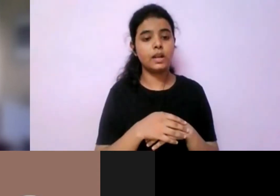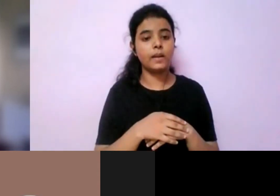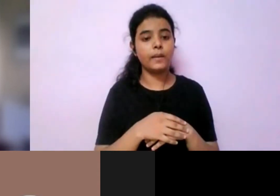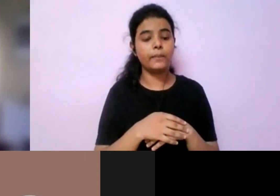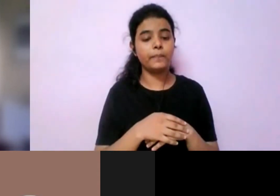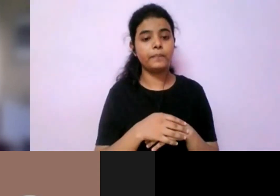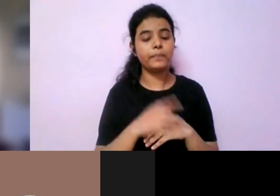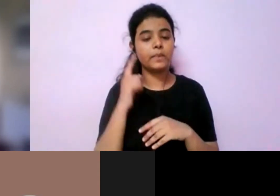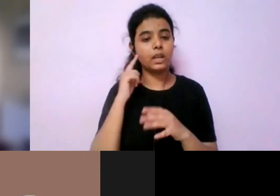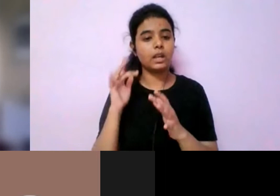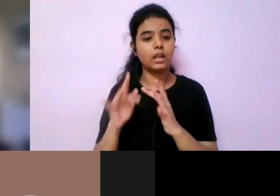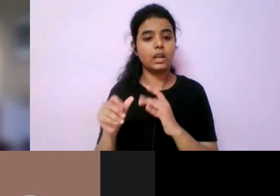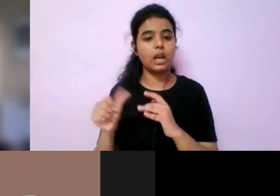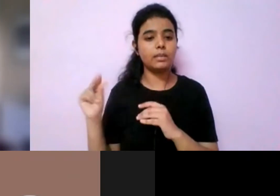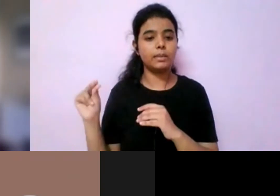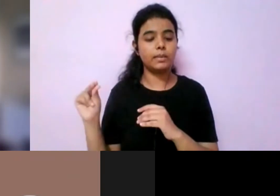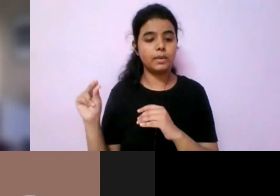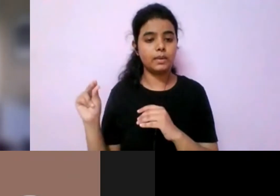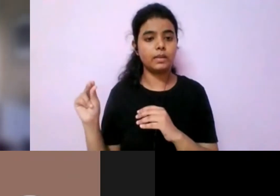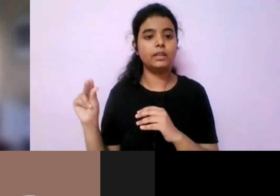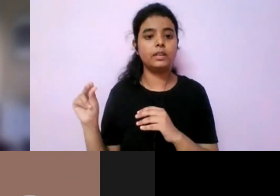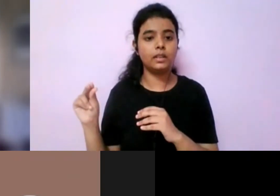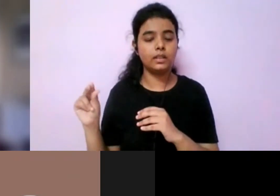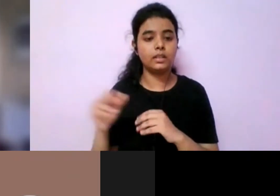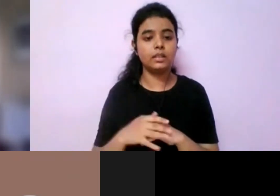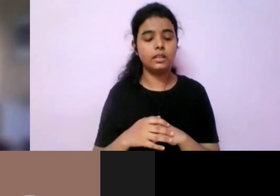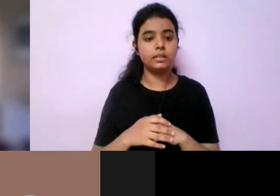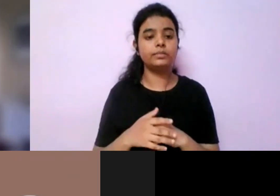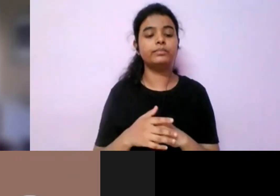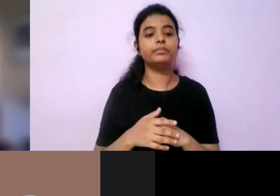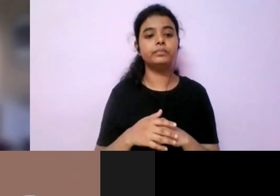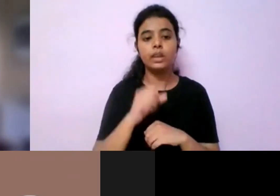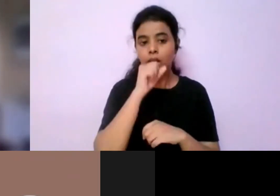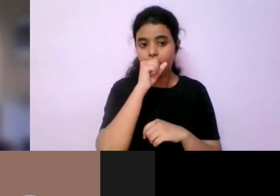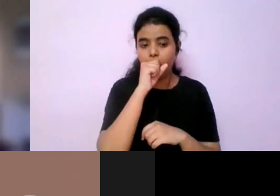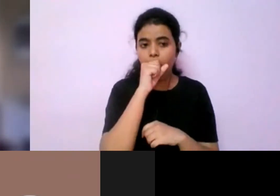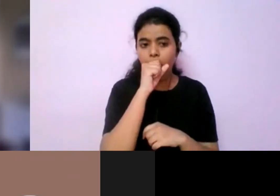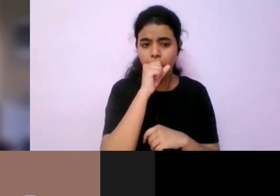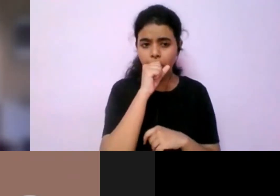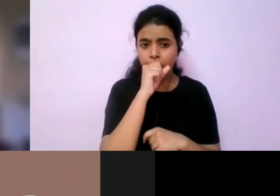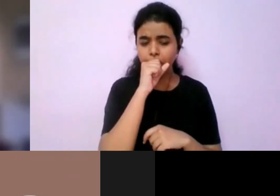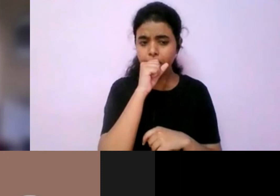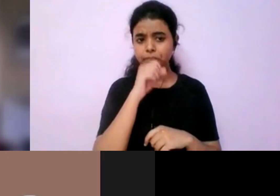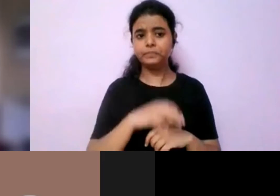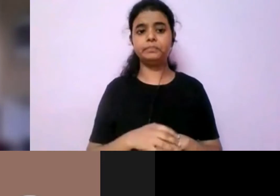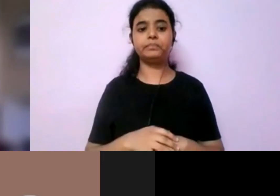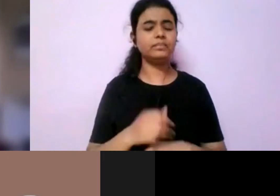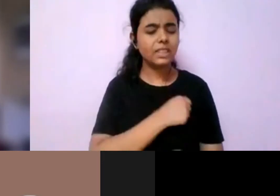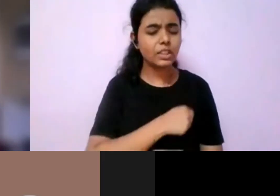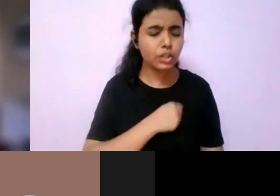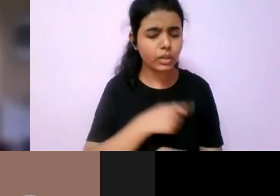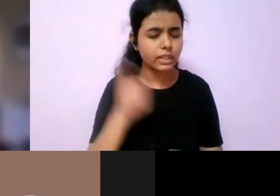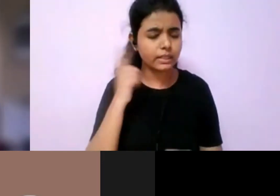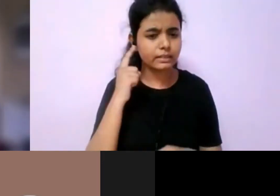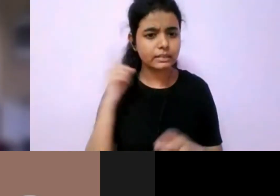Using Foucauldian model, we can rehabilitate attitudes of non-disabled people. Sorry, I'm getting a lot